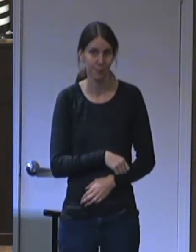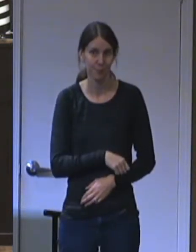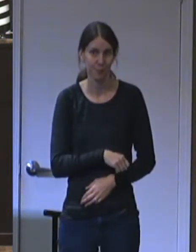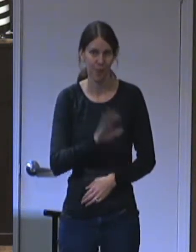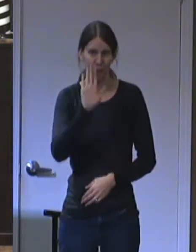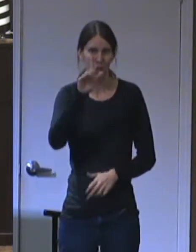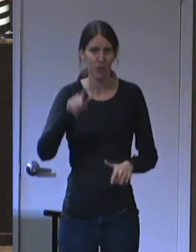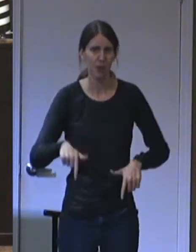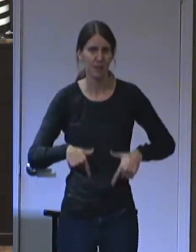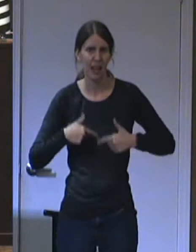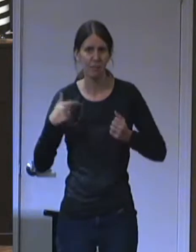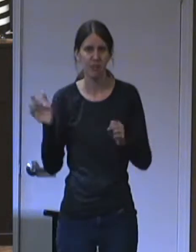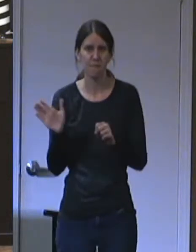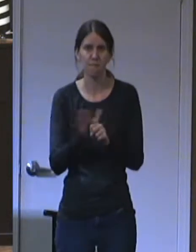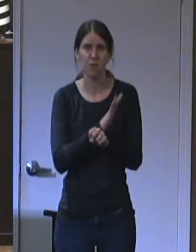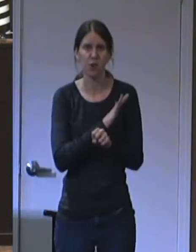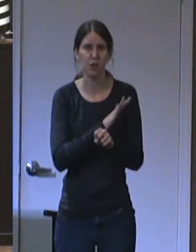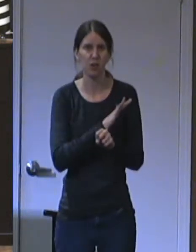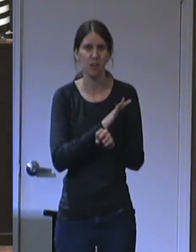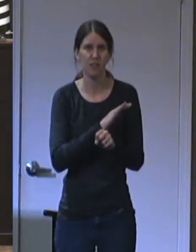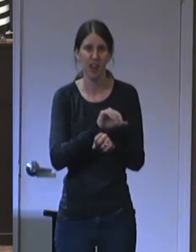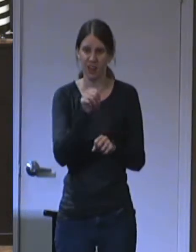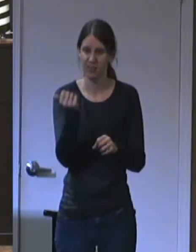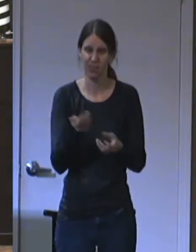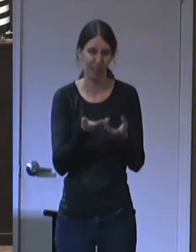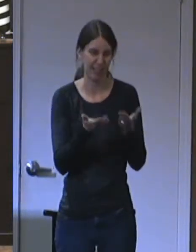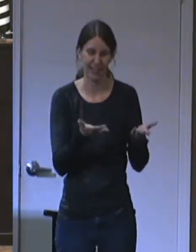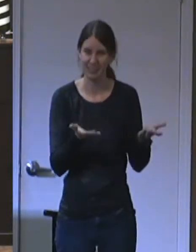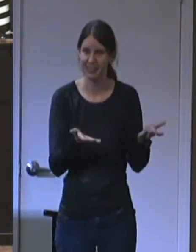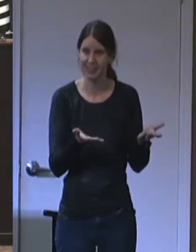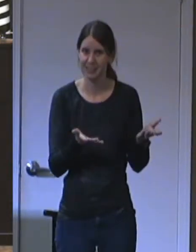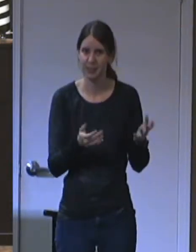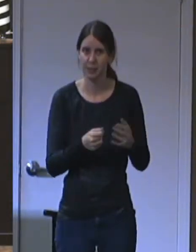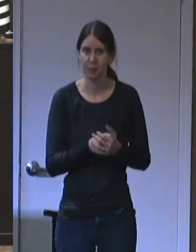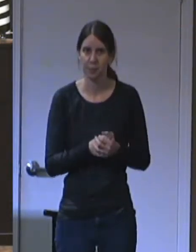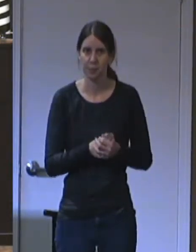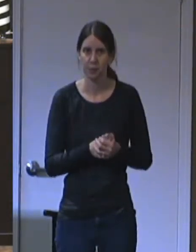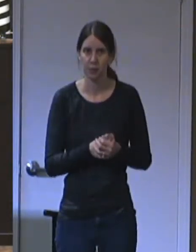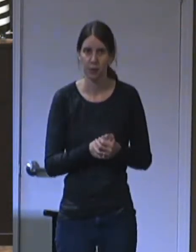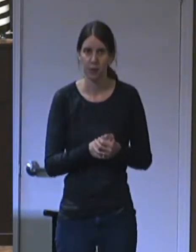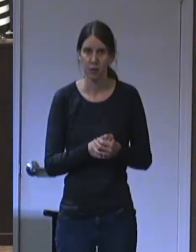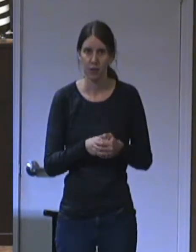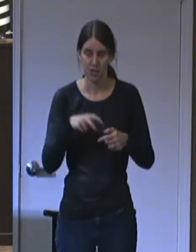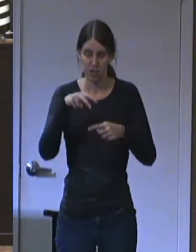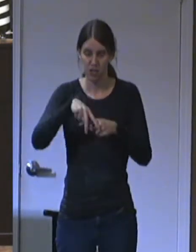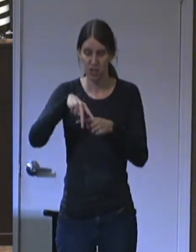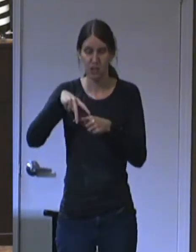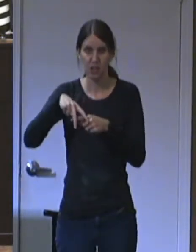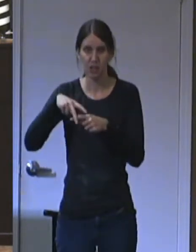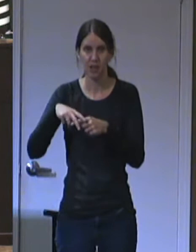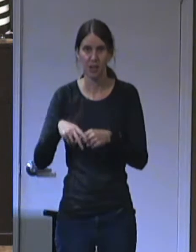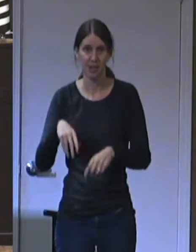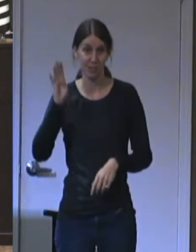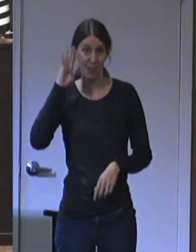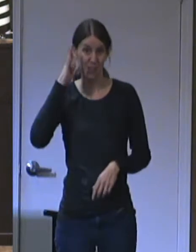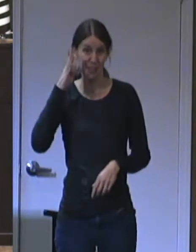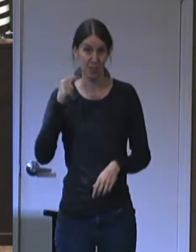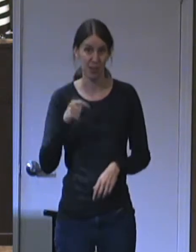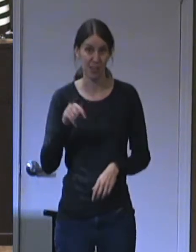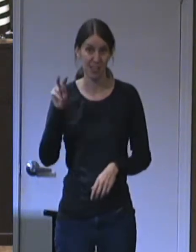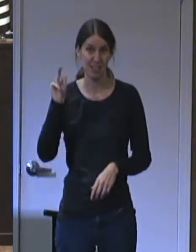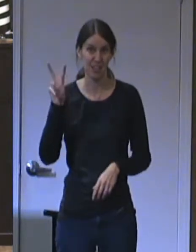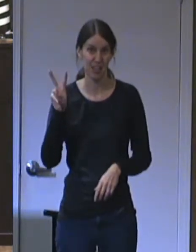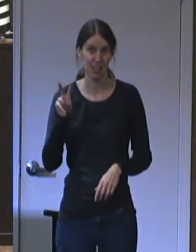and your life is filled with all these other things, and so your roots are going out into social media, and your roots are